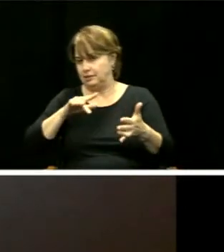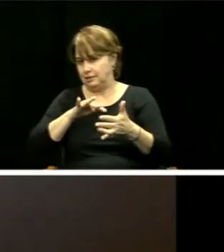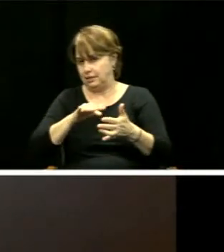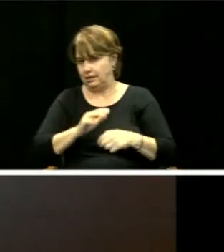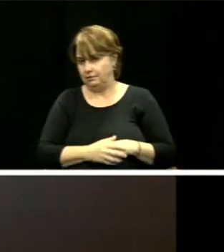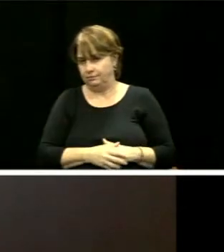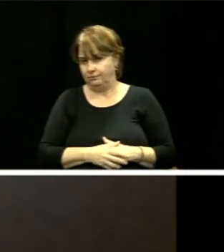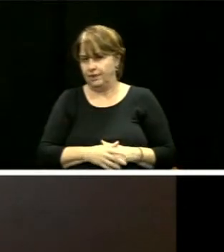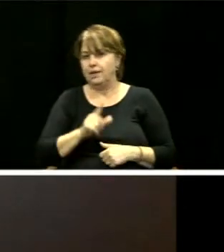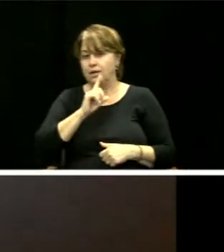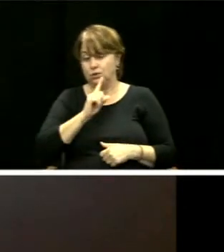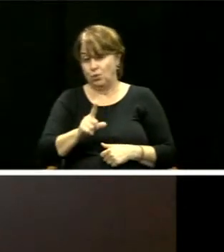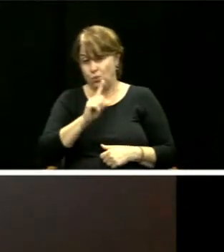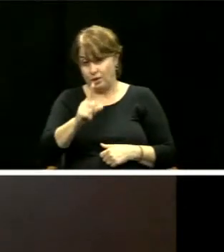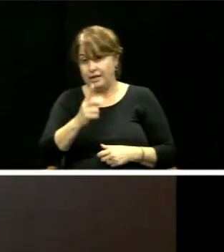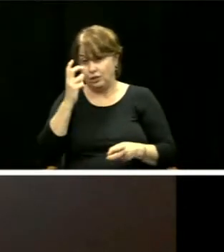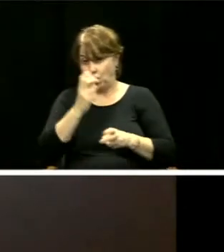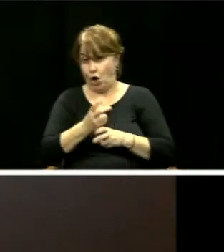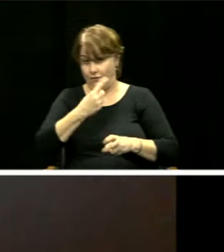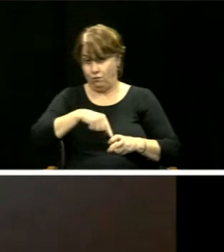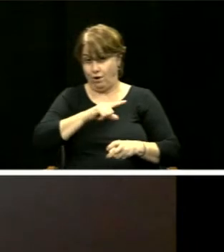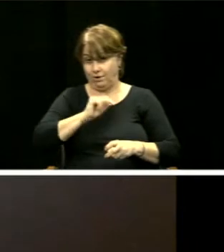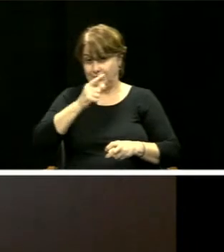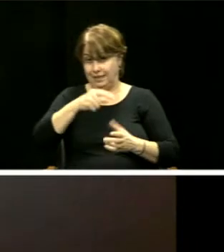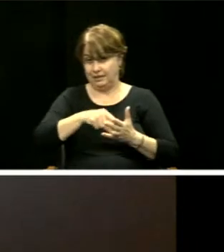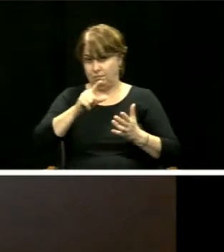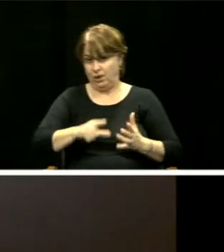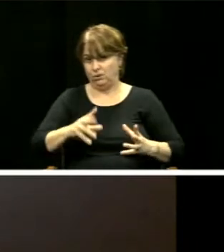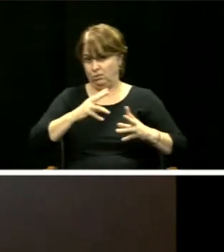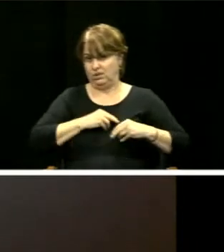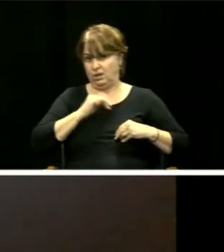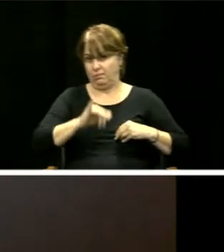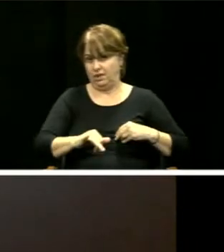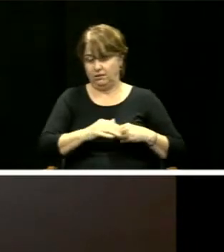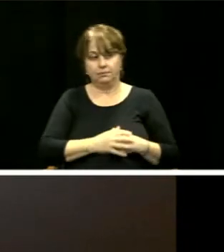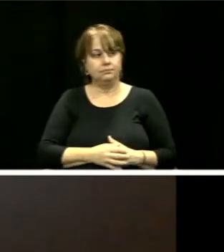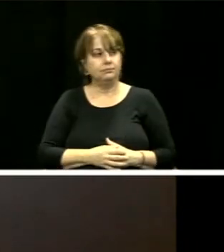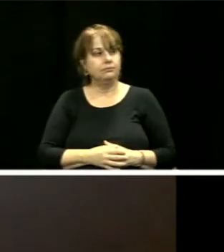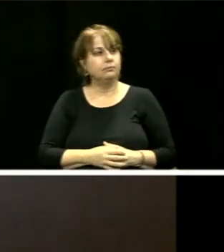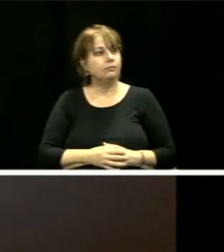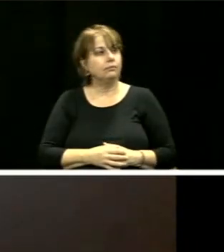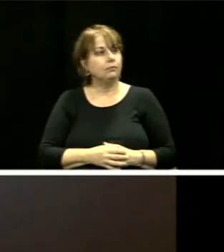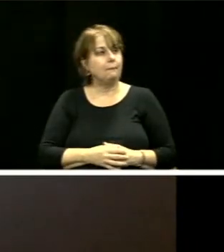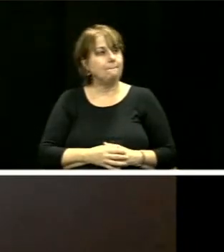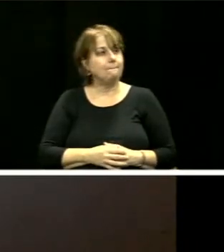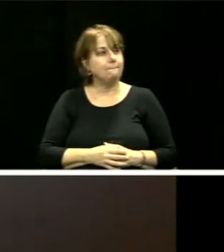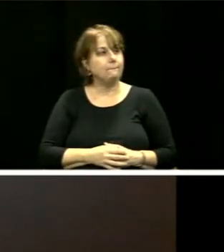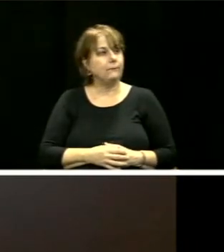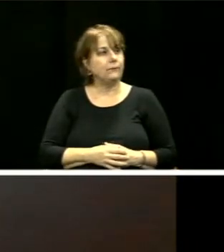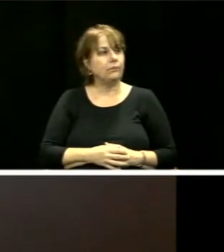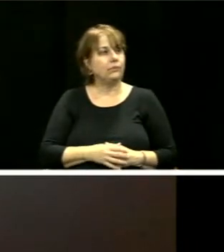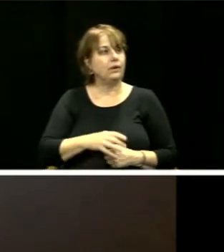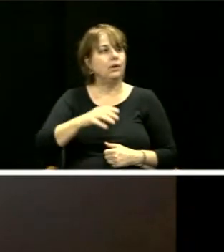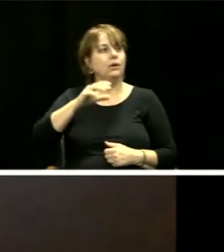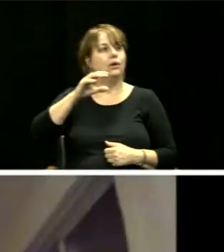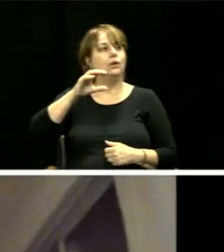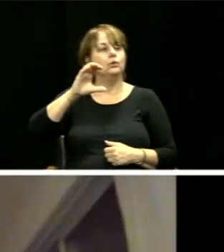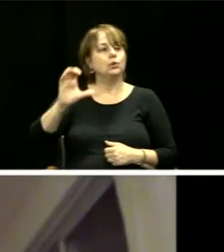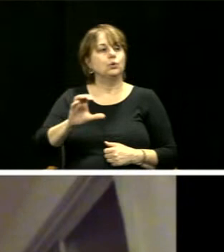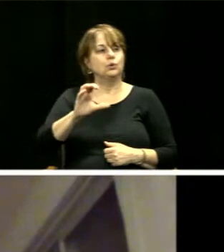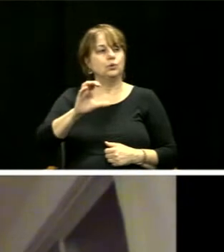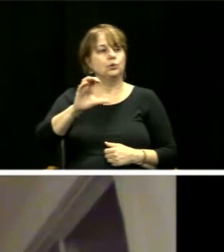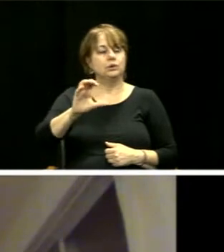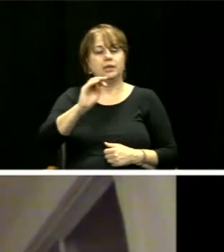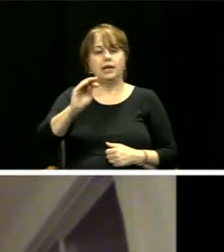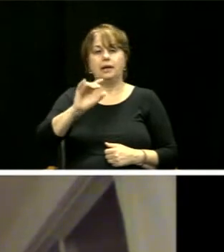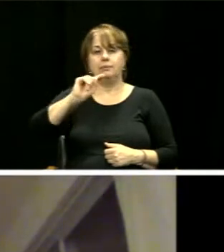you, swallowing that. I can field that one, Mr. Martin. So CM Smith, working for the Hartford